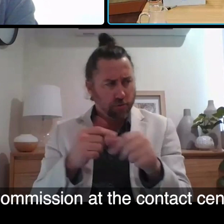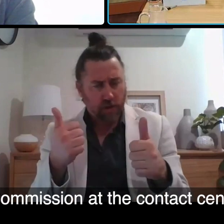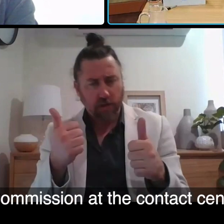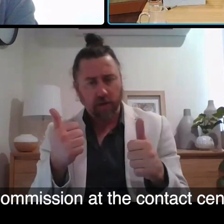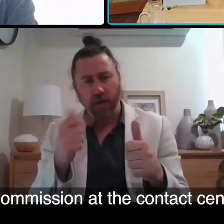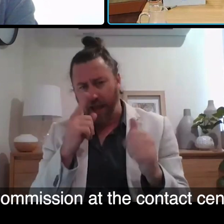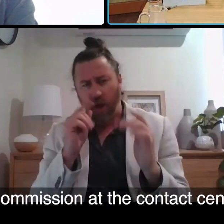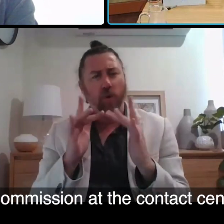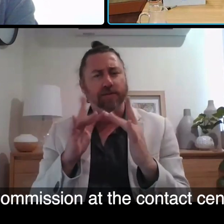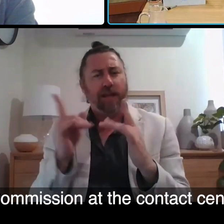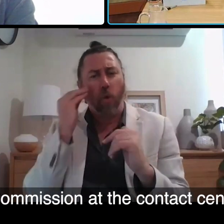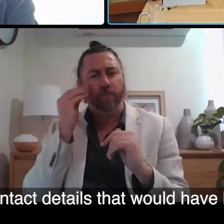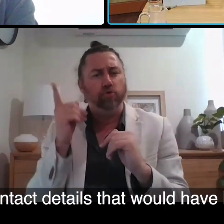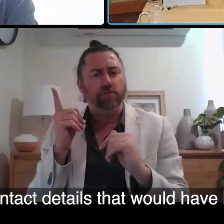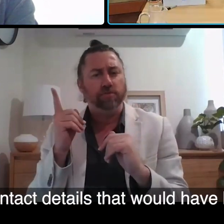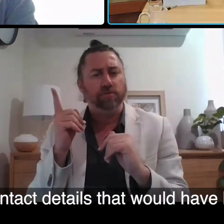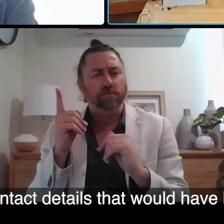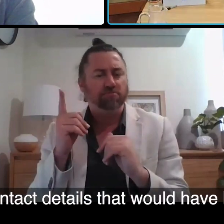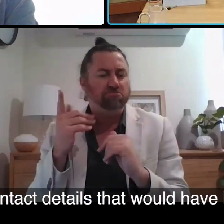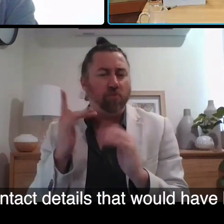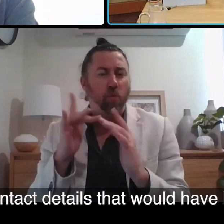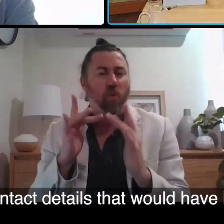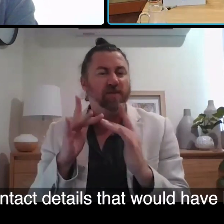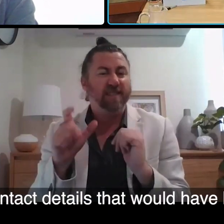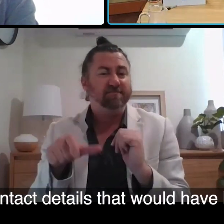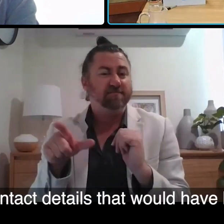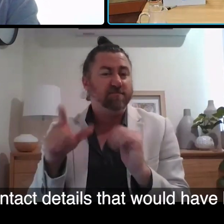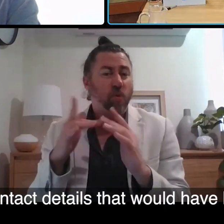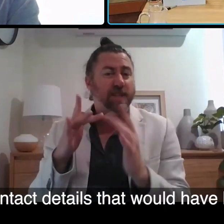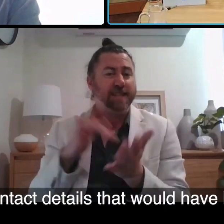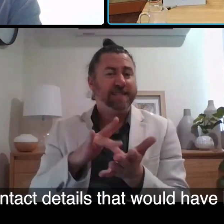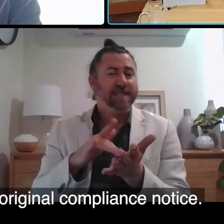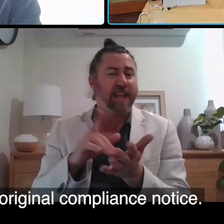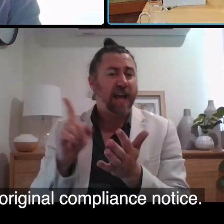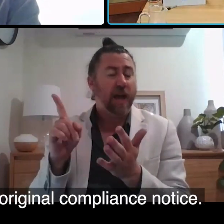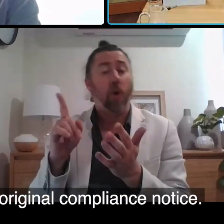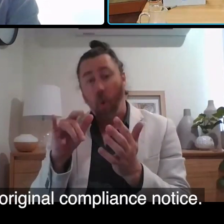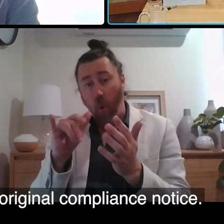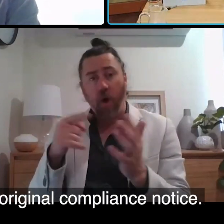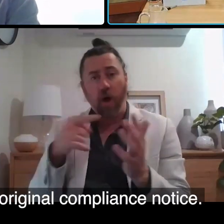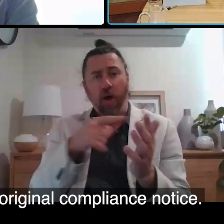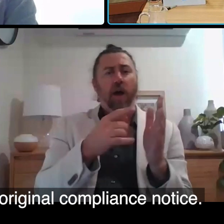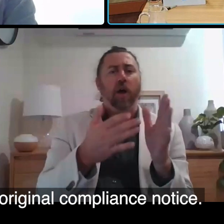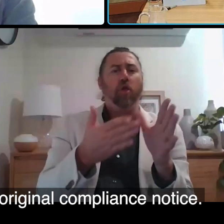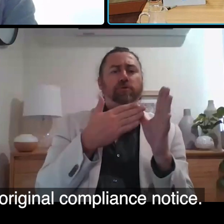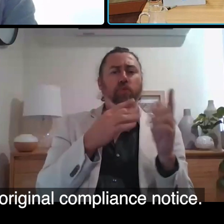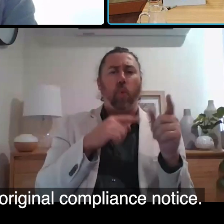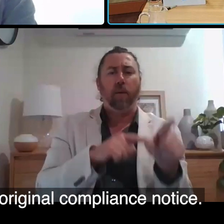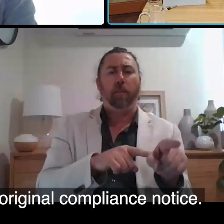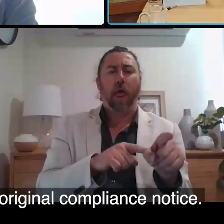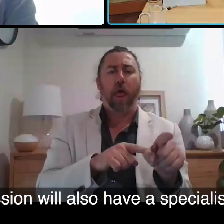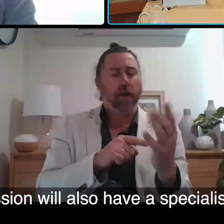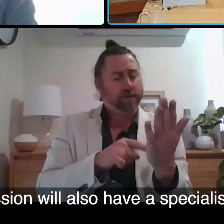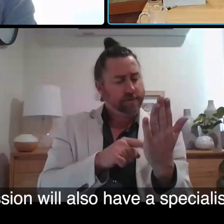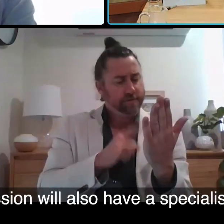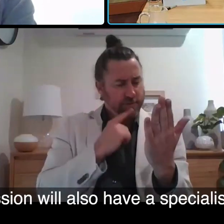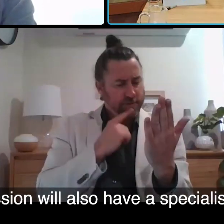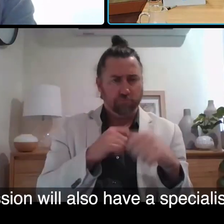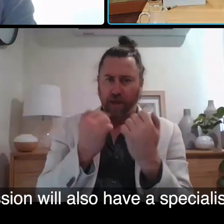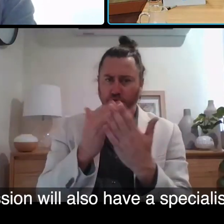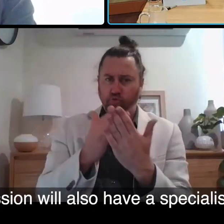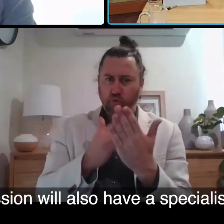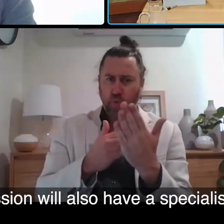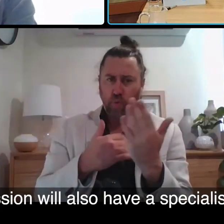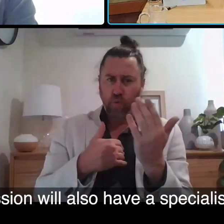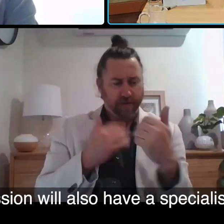at the contact centre, or they can use the contact details that would have been on the original compliance notice. The Commission will